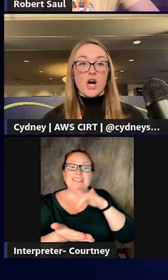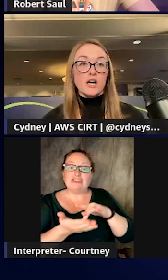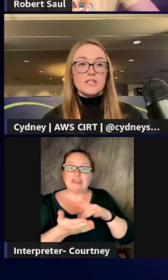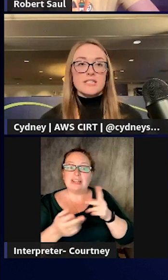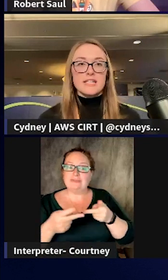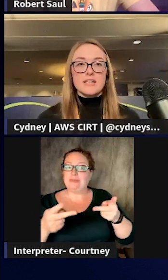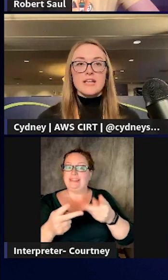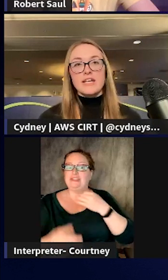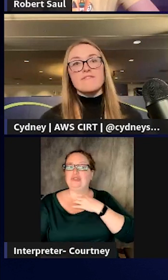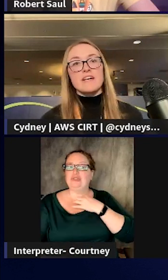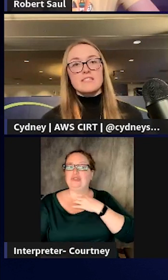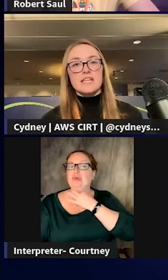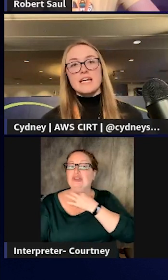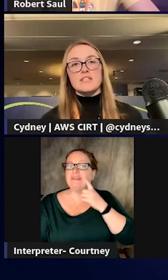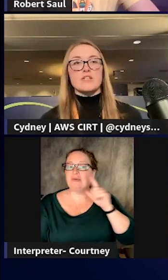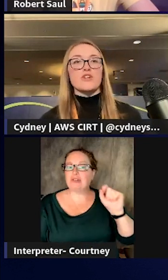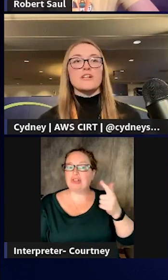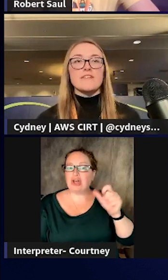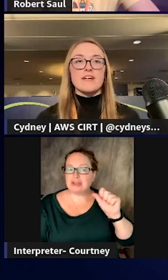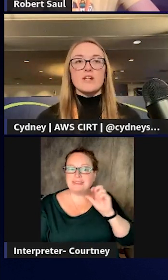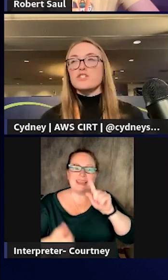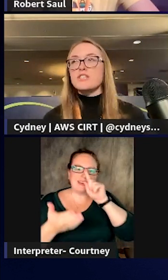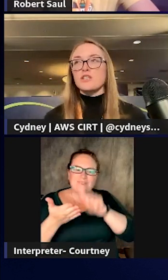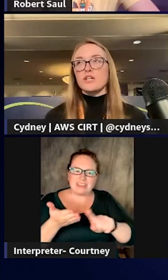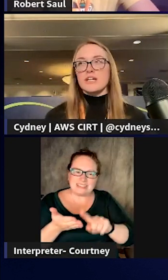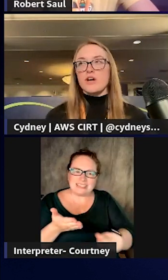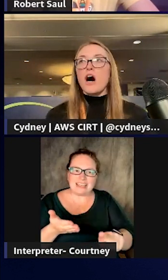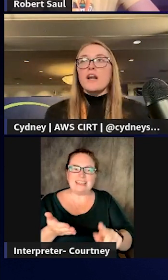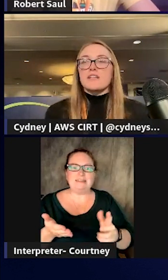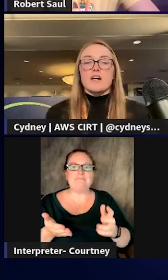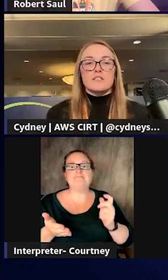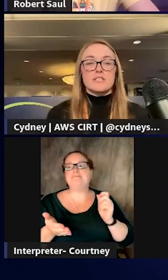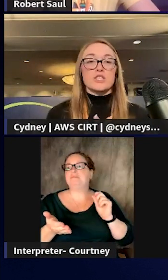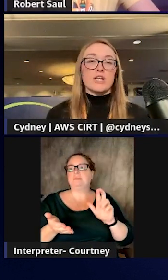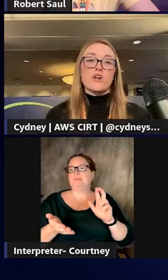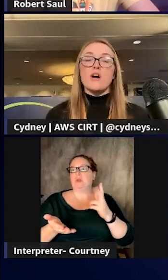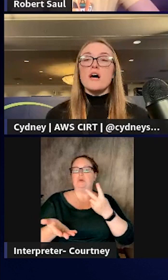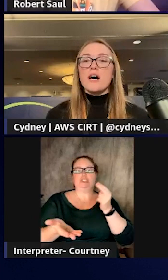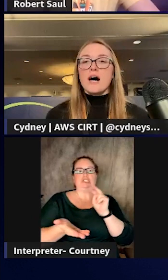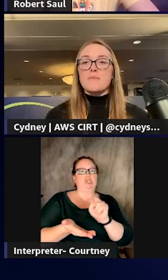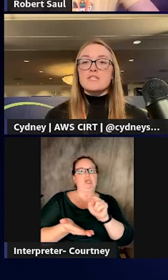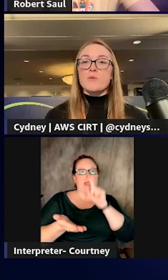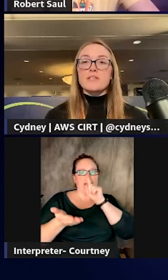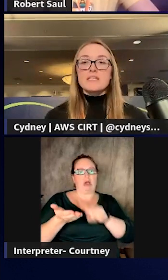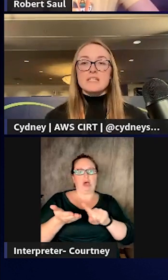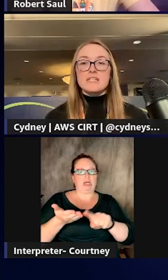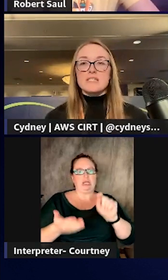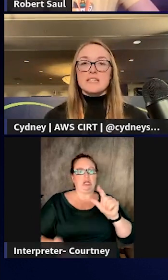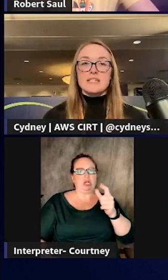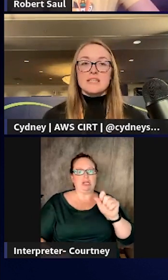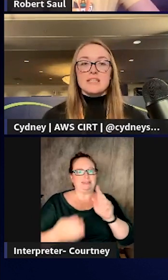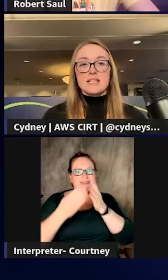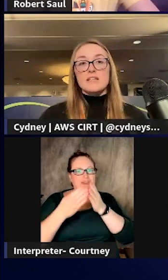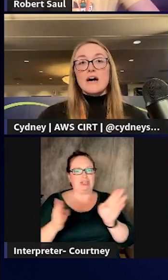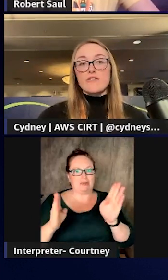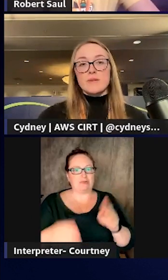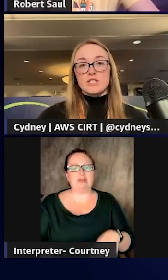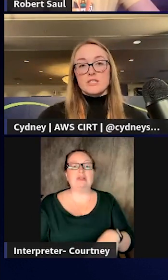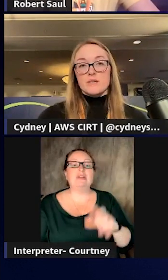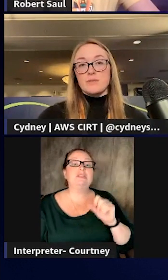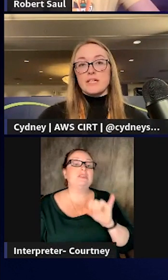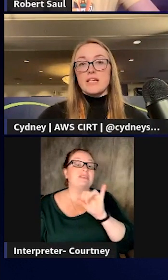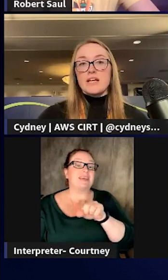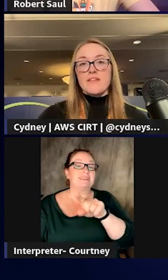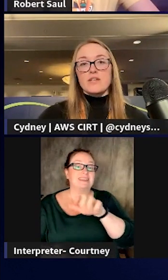query logs and investigate a security event or just look at audit logs in general. And so what this is it's a